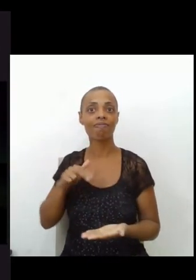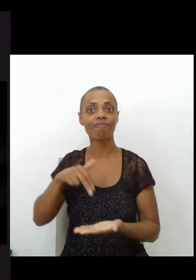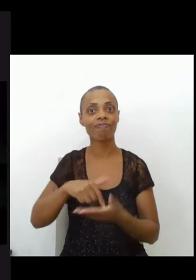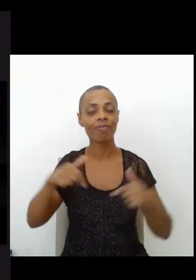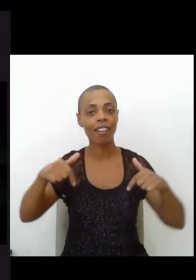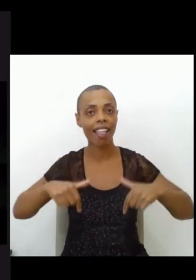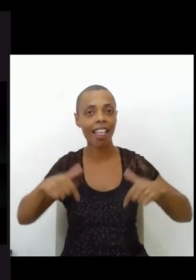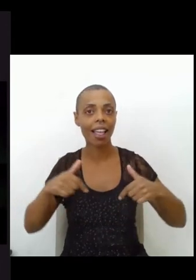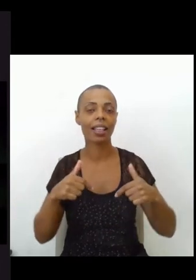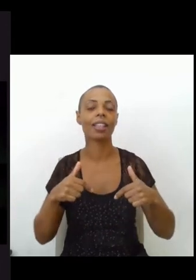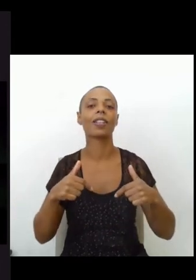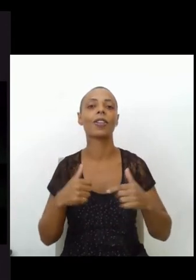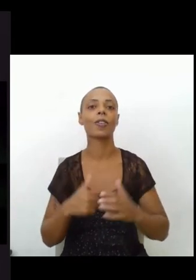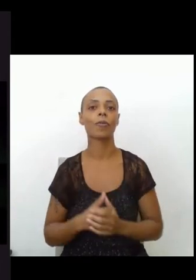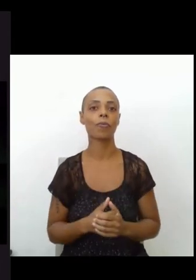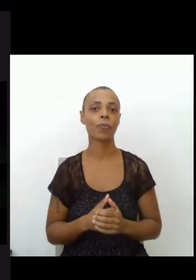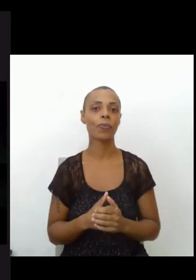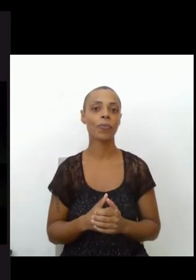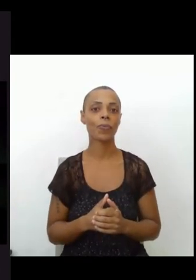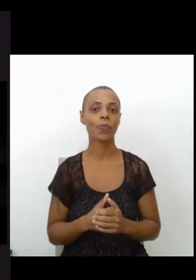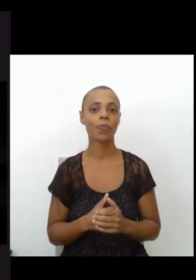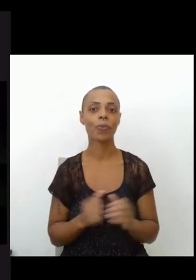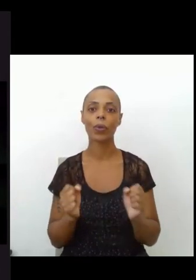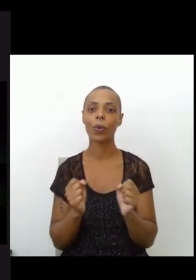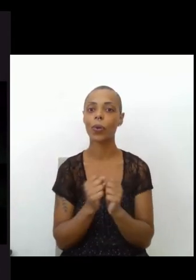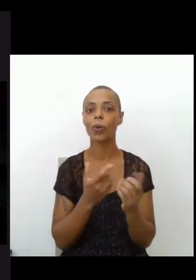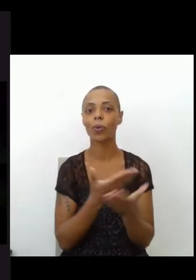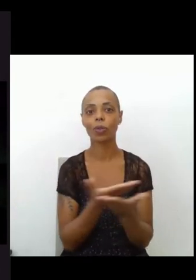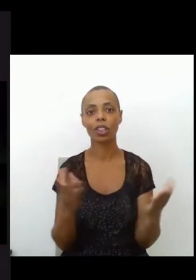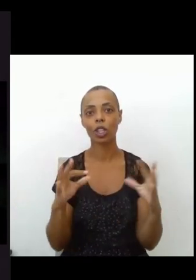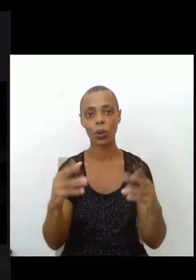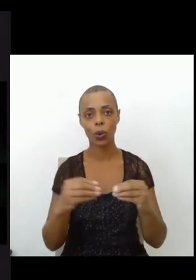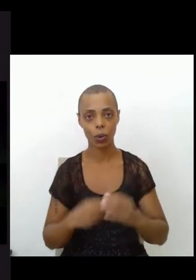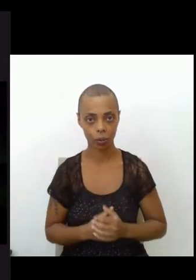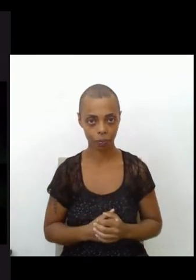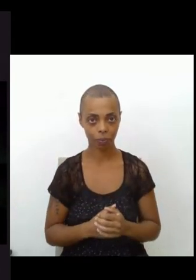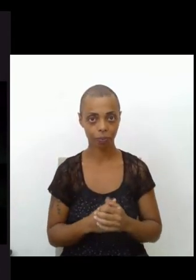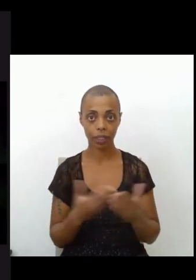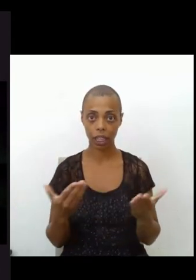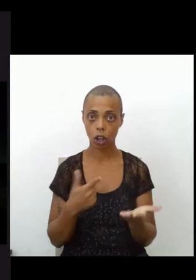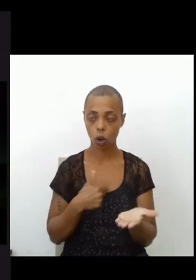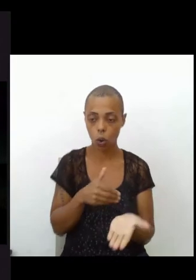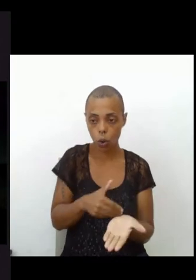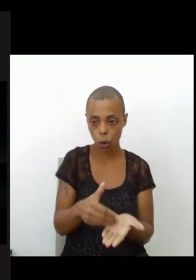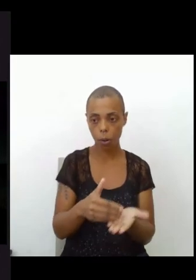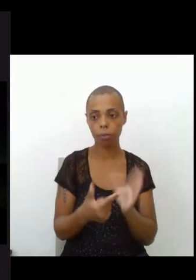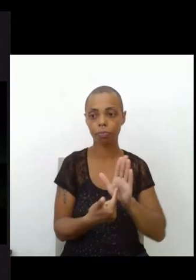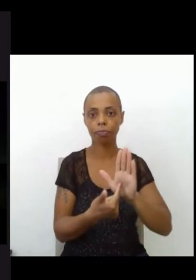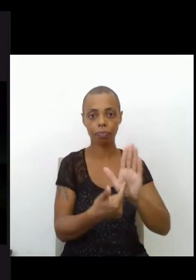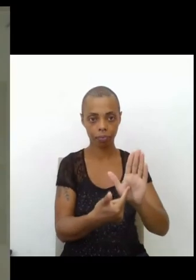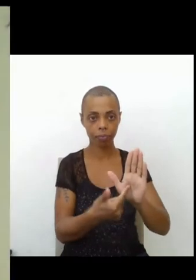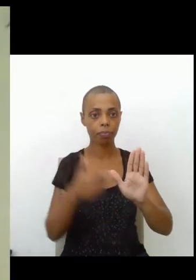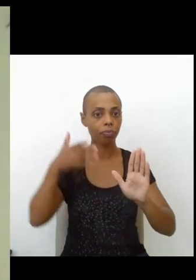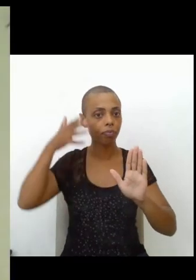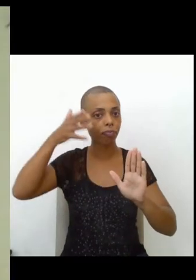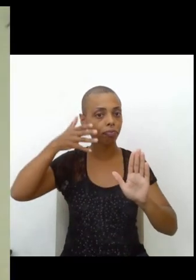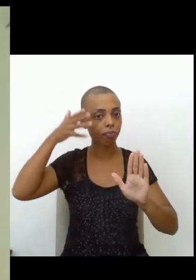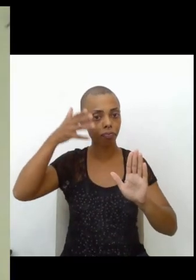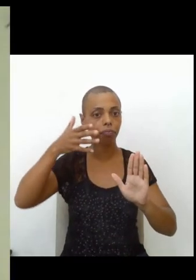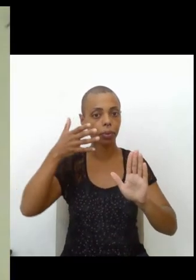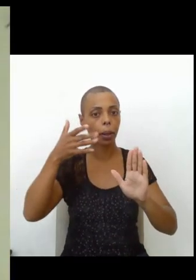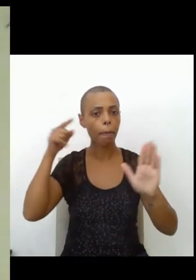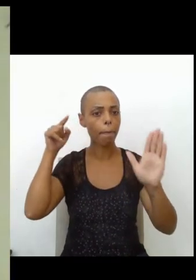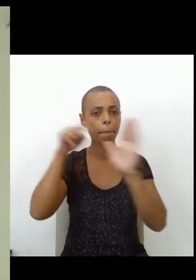be with you and I will start my presentation with a question is